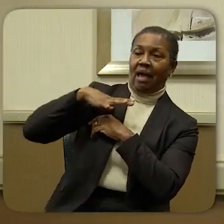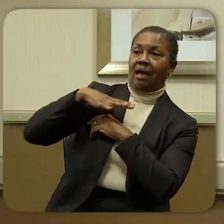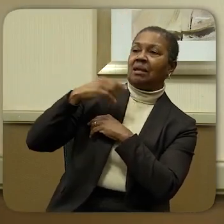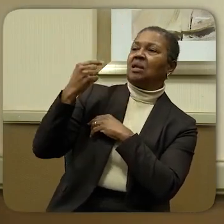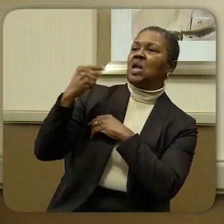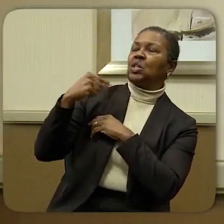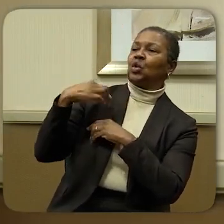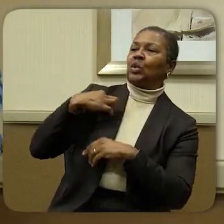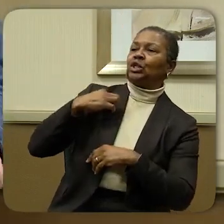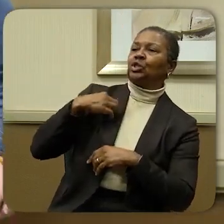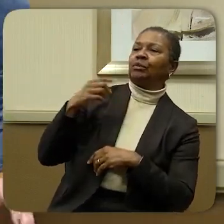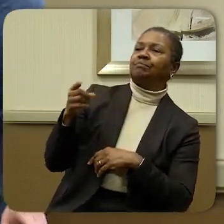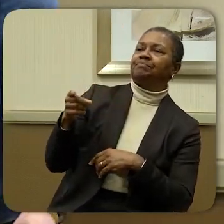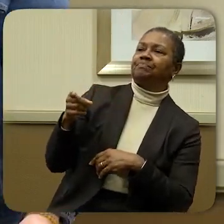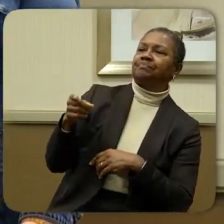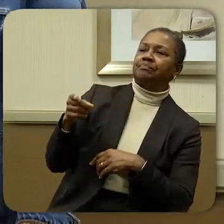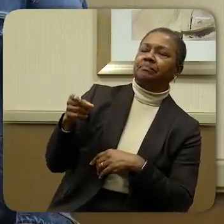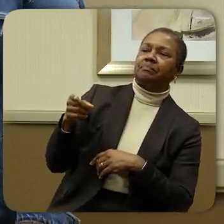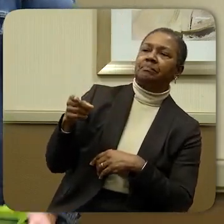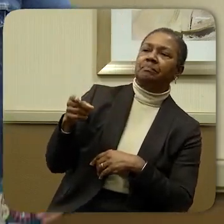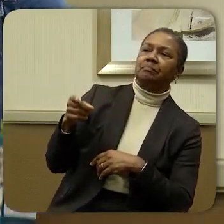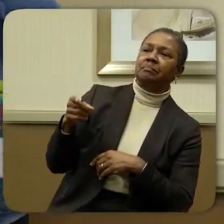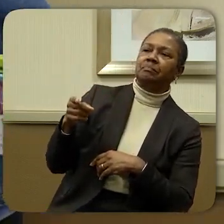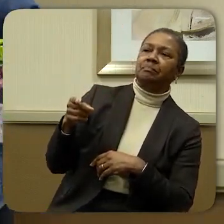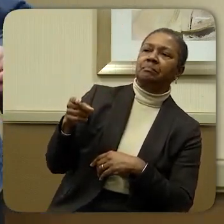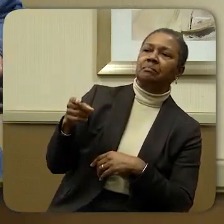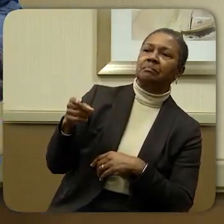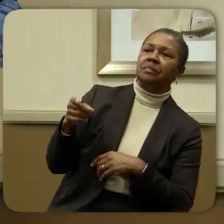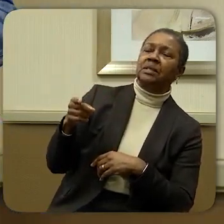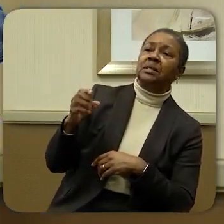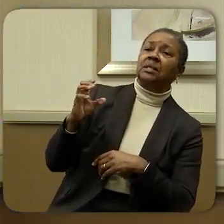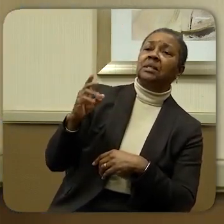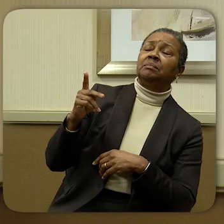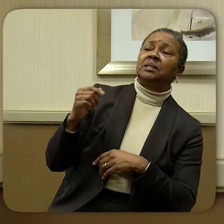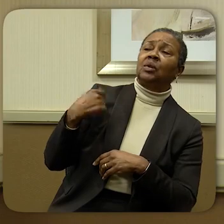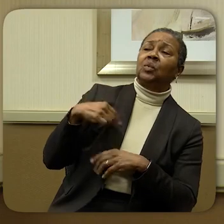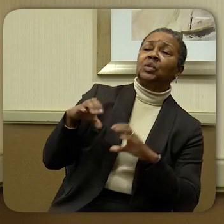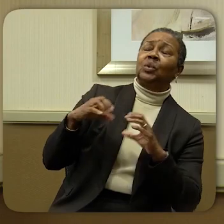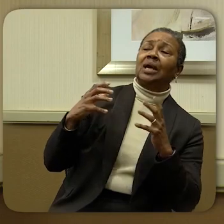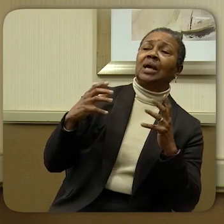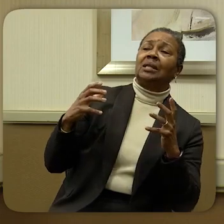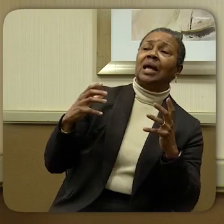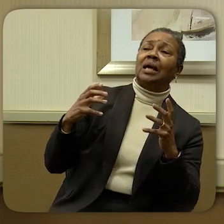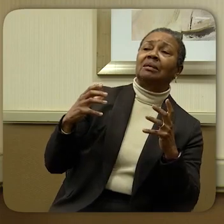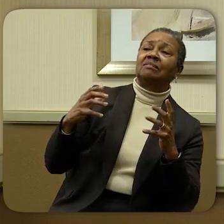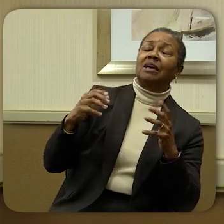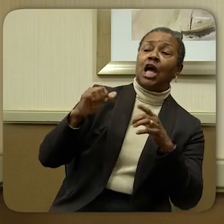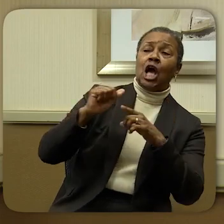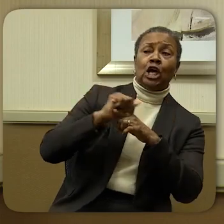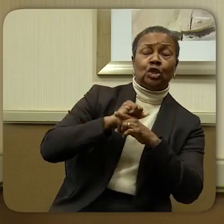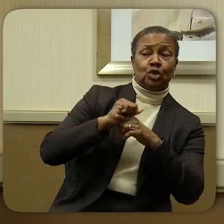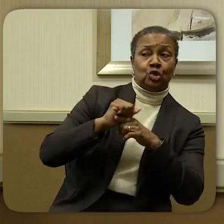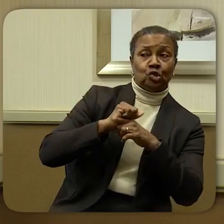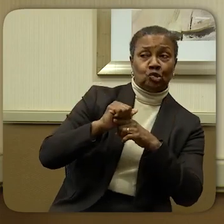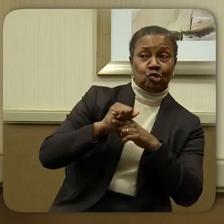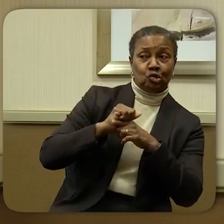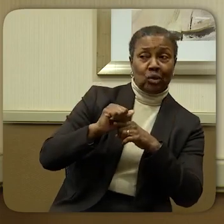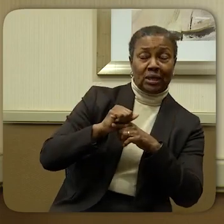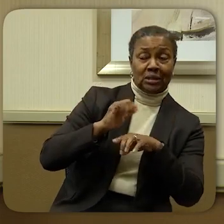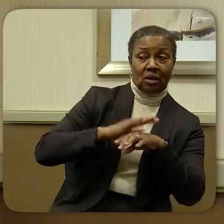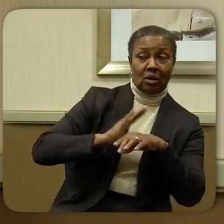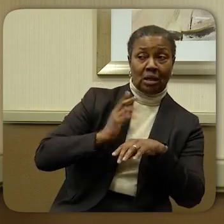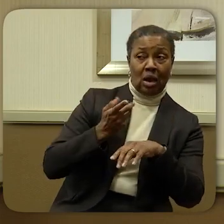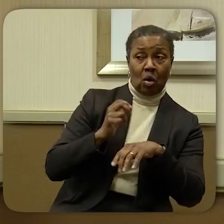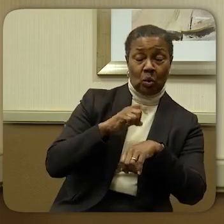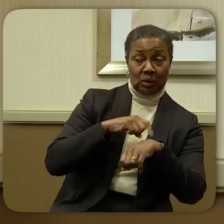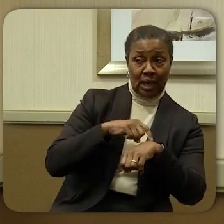we in CPS, we've been having to do a lot of more trainings, like Yeah. on our own time.